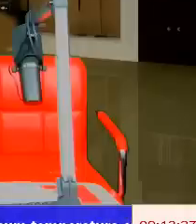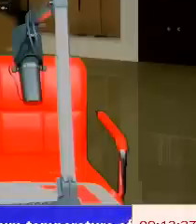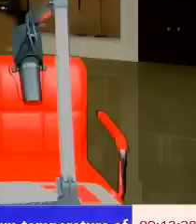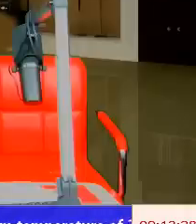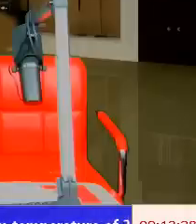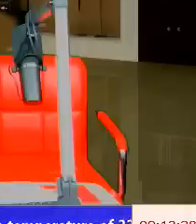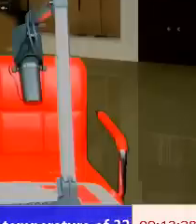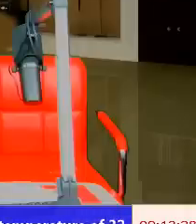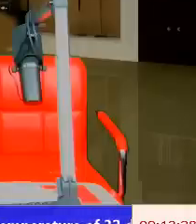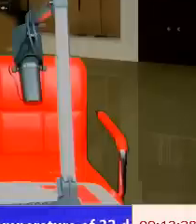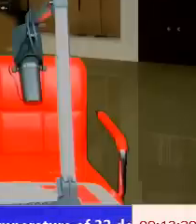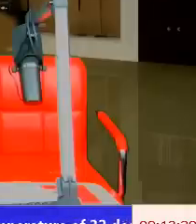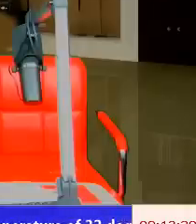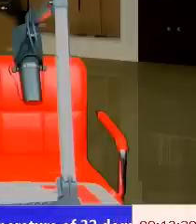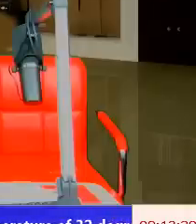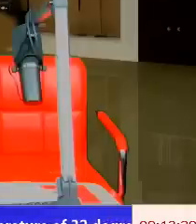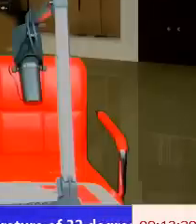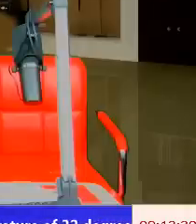Sergeant Emmanuel.